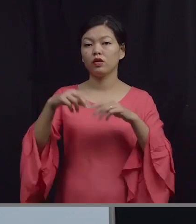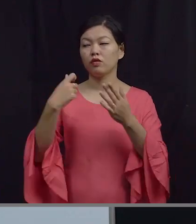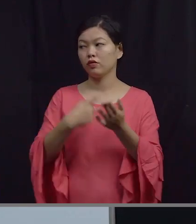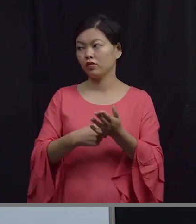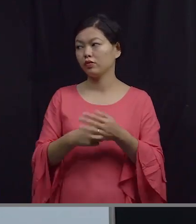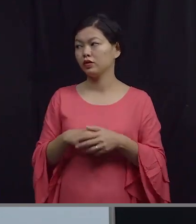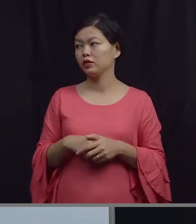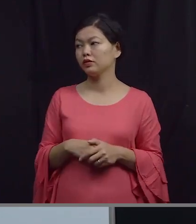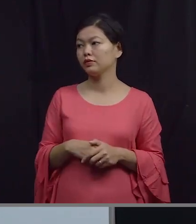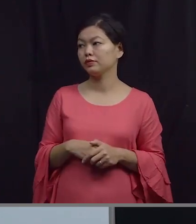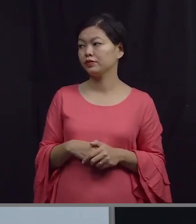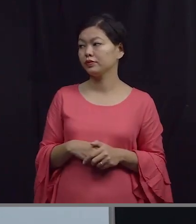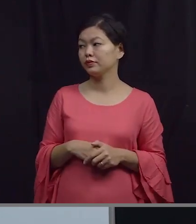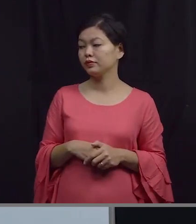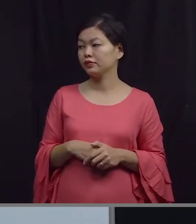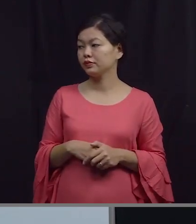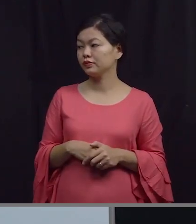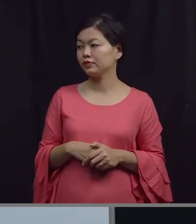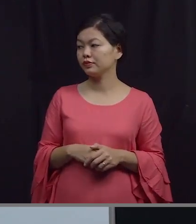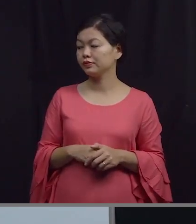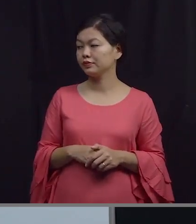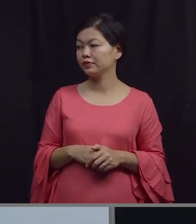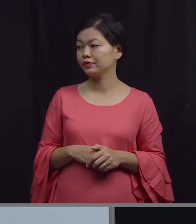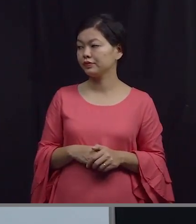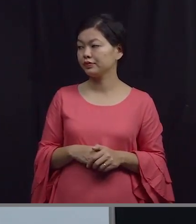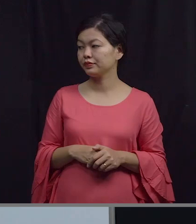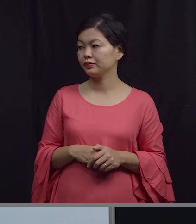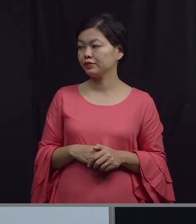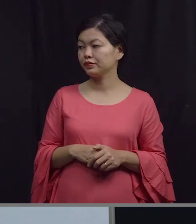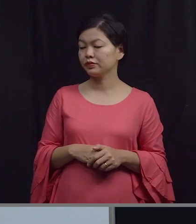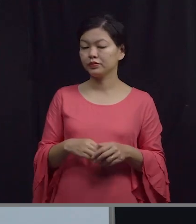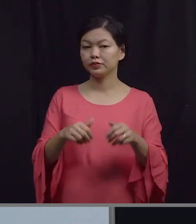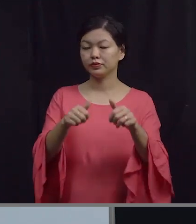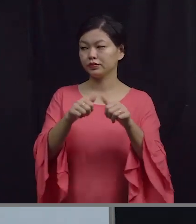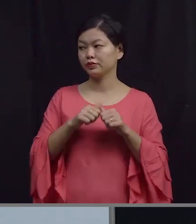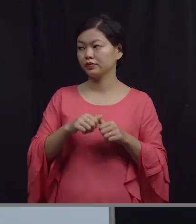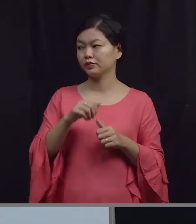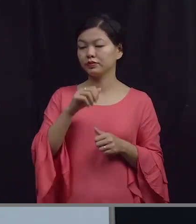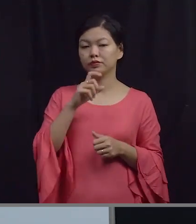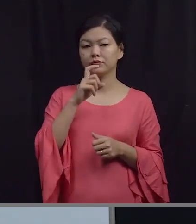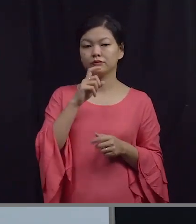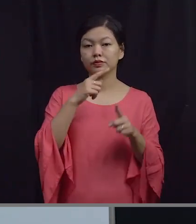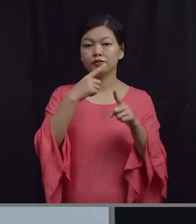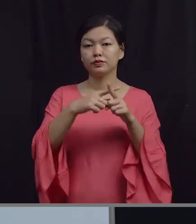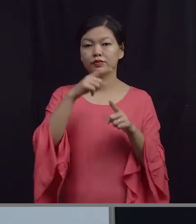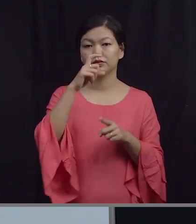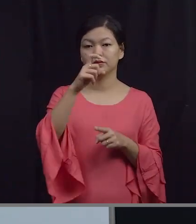need the value for f, so you invert the whole equation and you'll get this answer. Okay, okay, this is plus